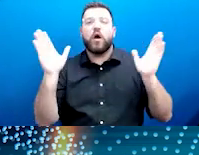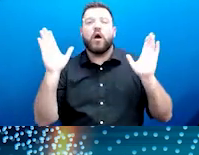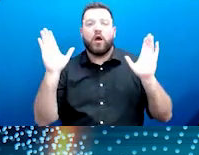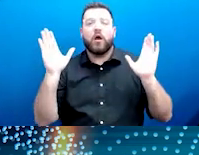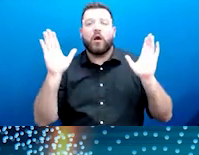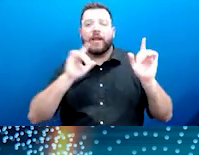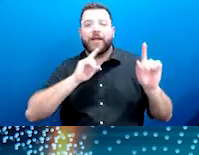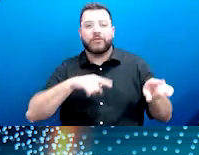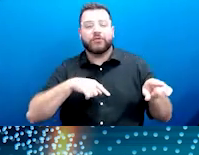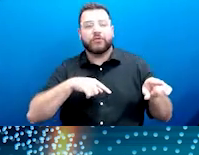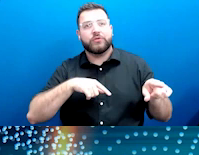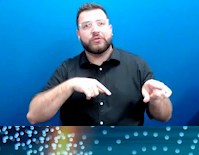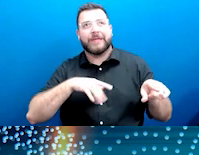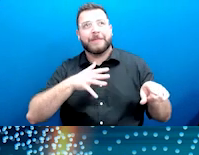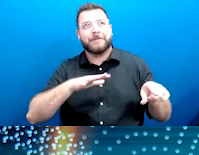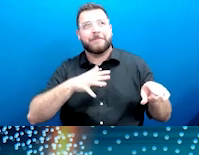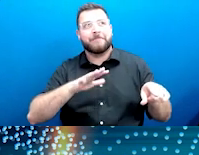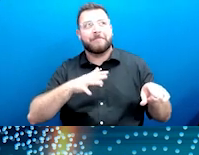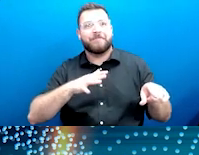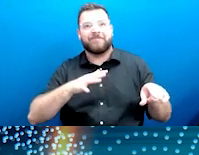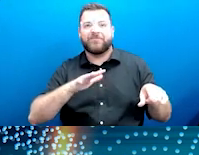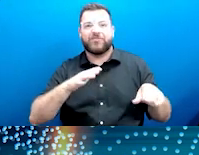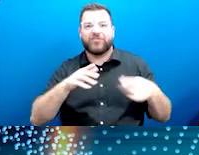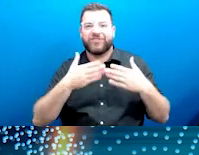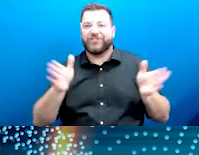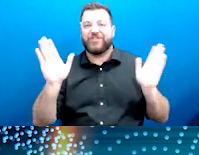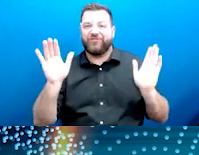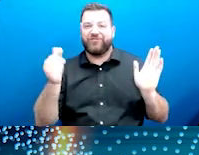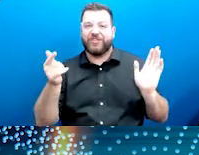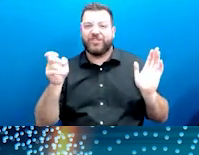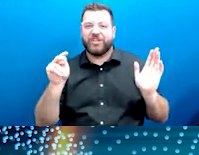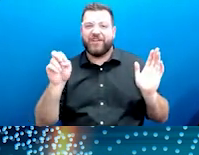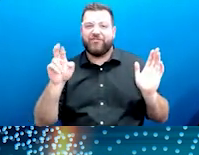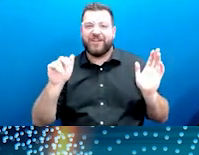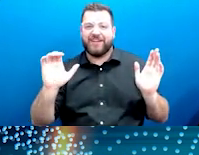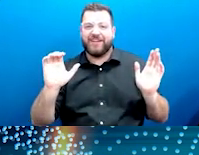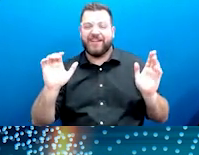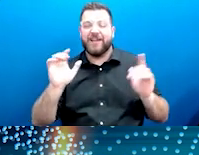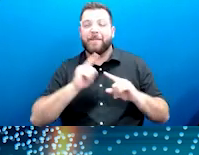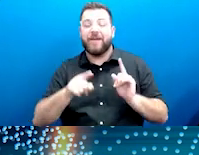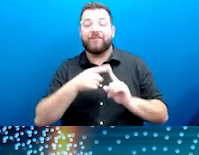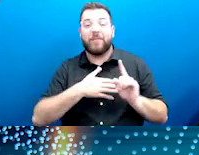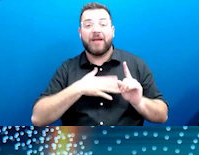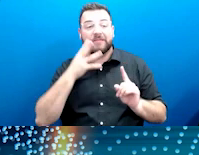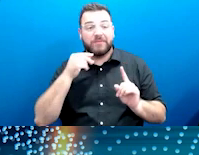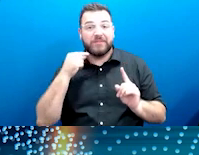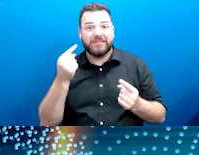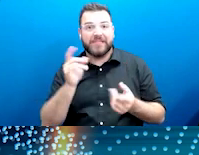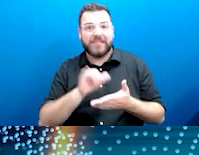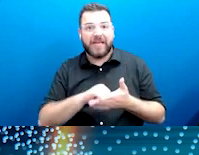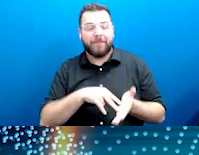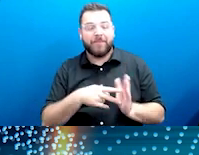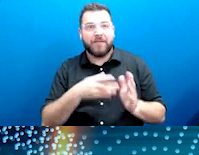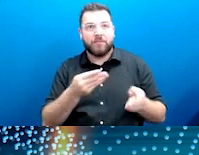a little generic, but in my experience, that will give you an